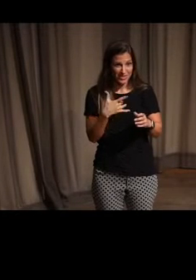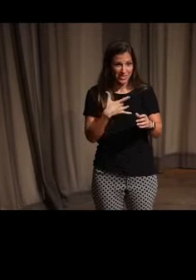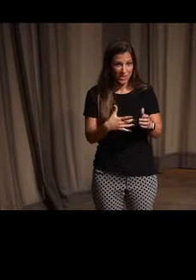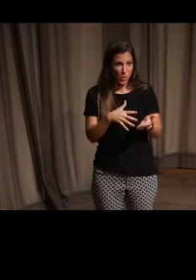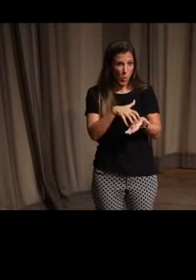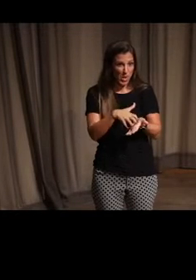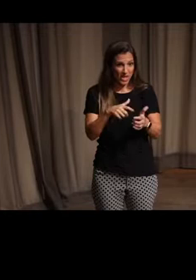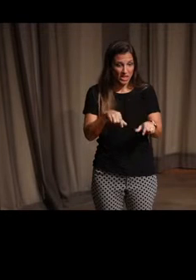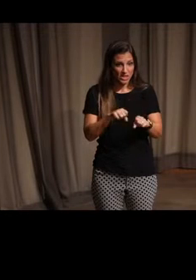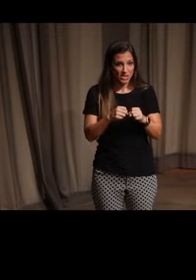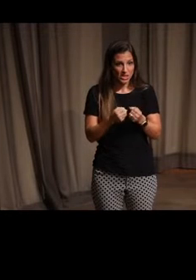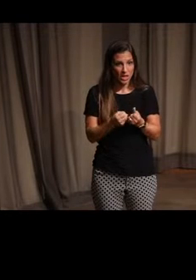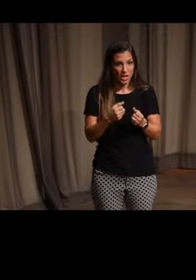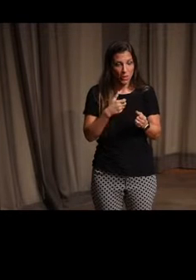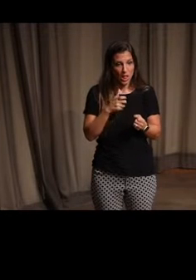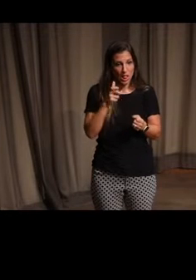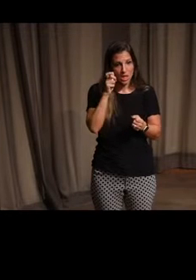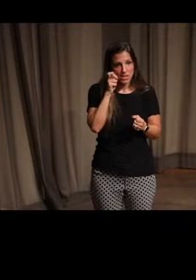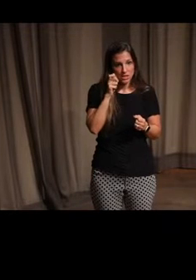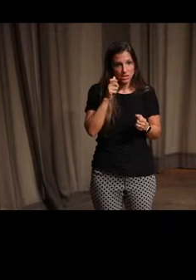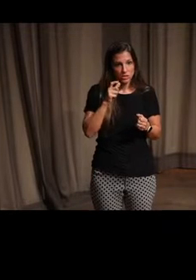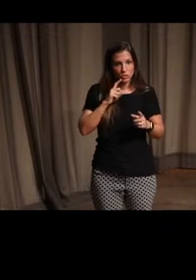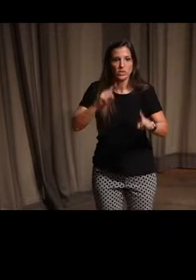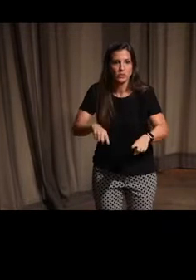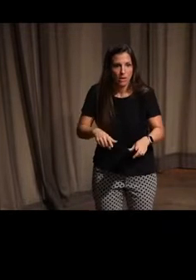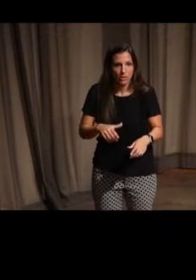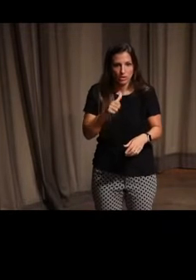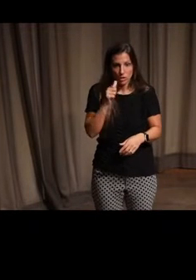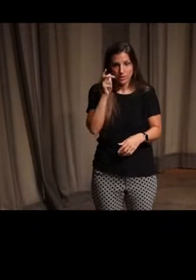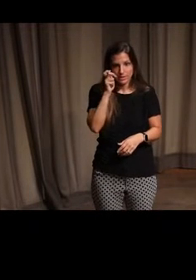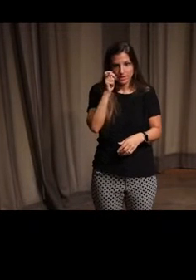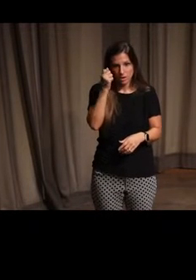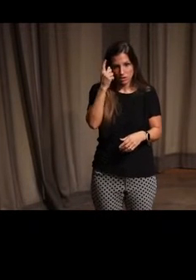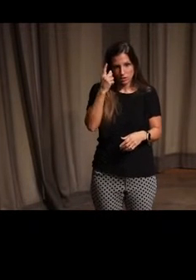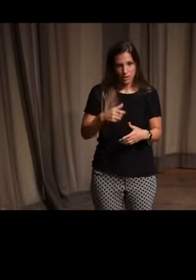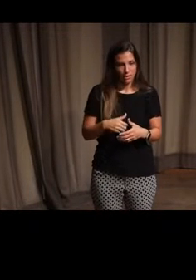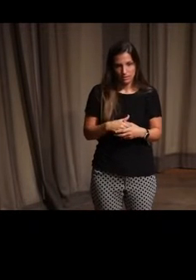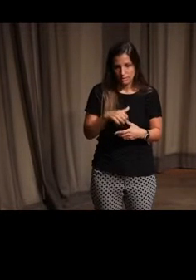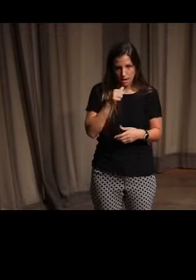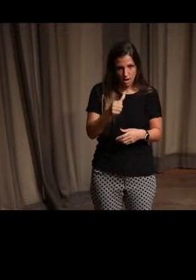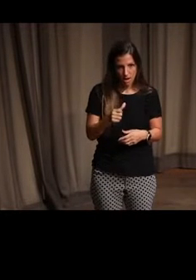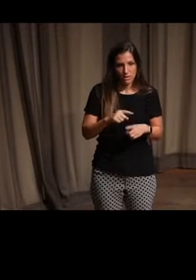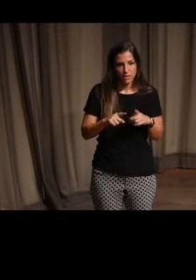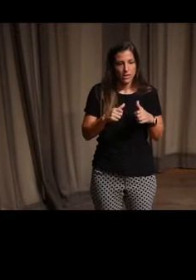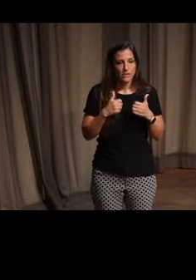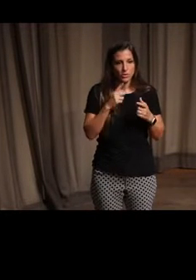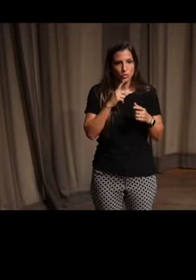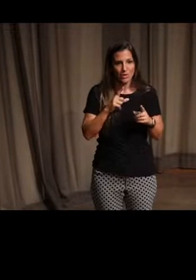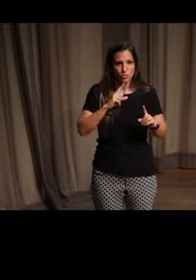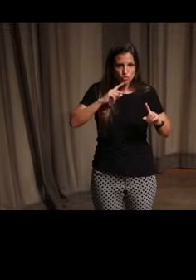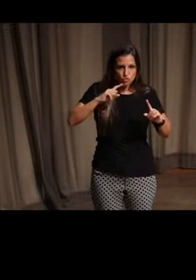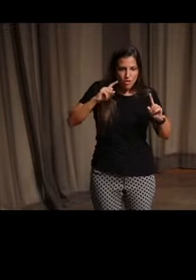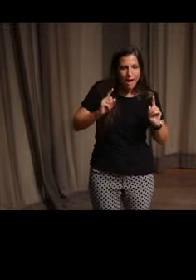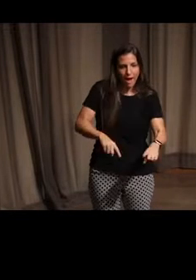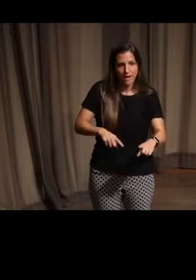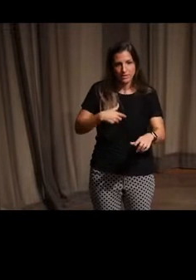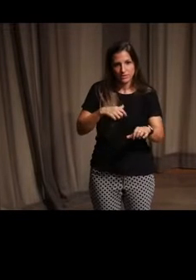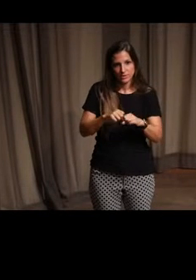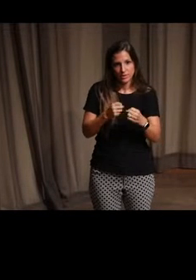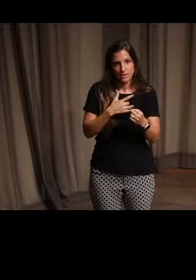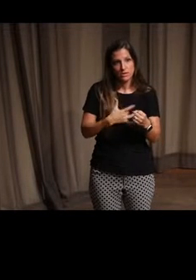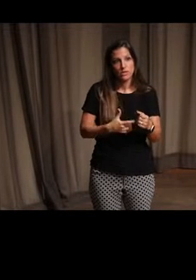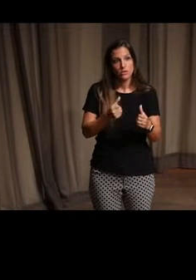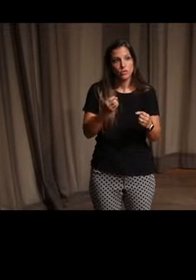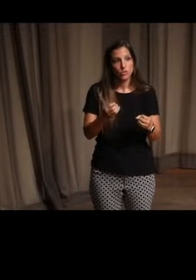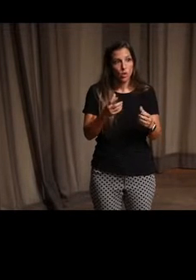now in our society is that we listen to respond. We don't listen to understand. We live in a very sort of reactive society, and so the